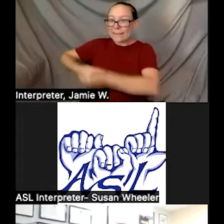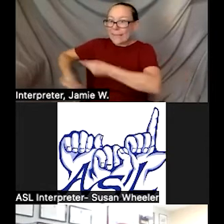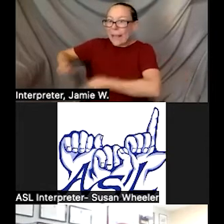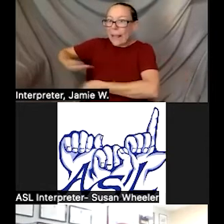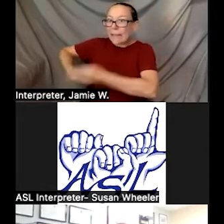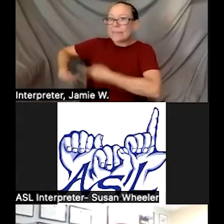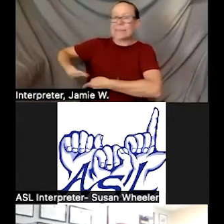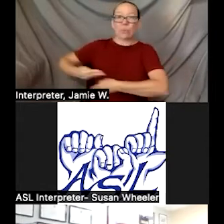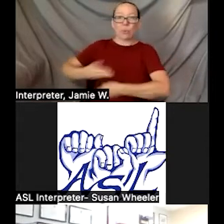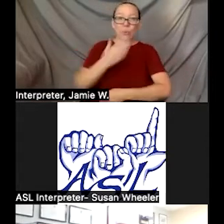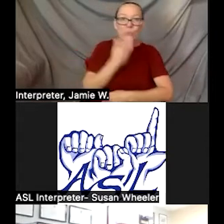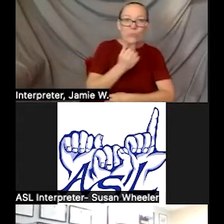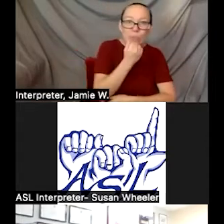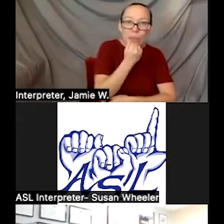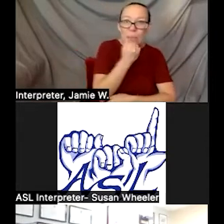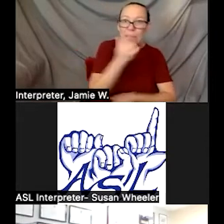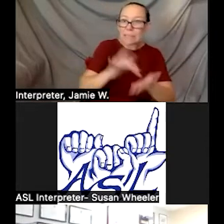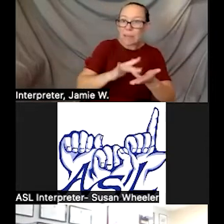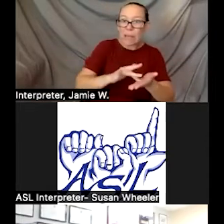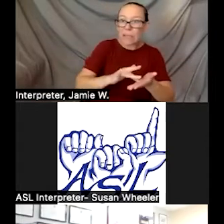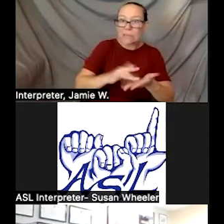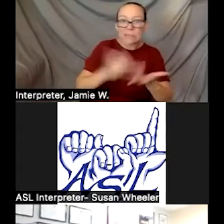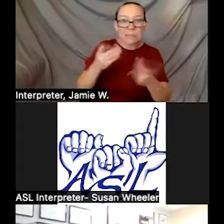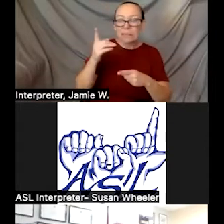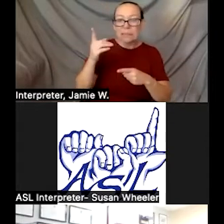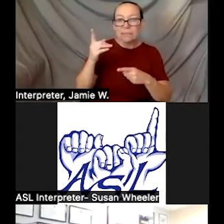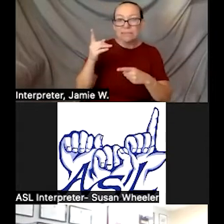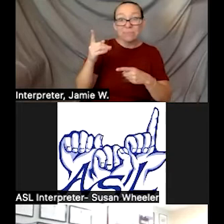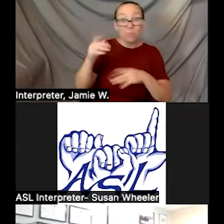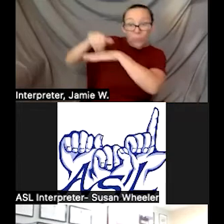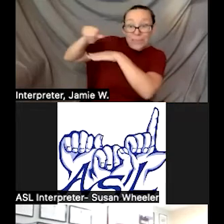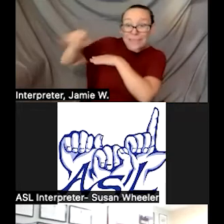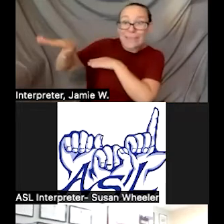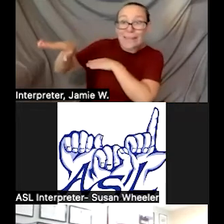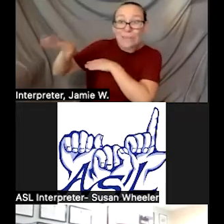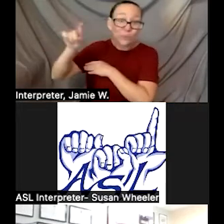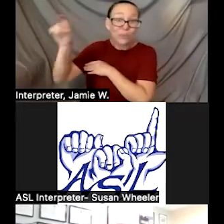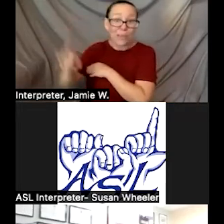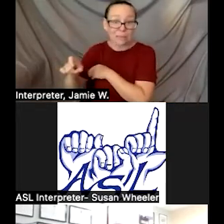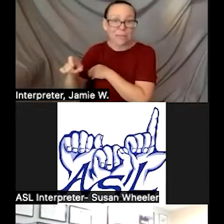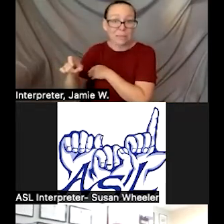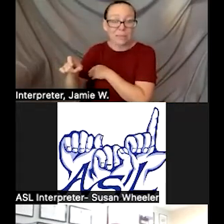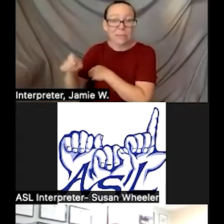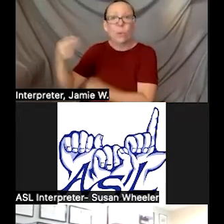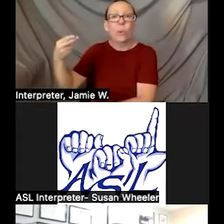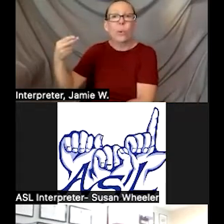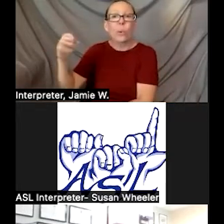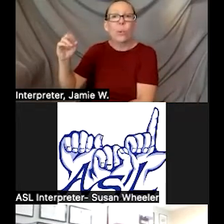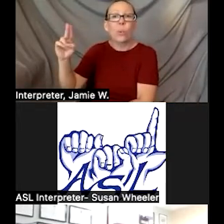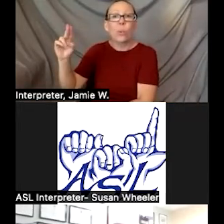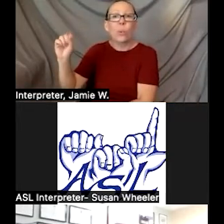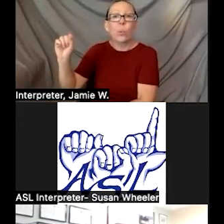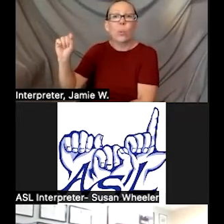medications ended up being the patients that were shipped to Houston, for example, as critical patients with just a week or a week